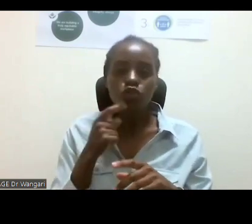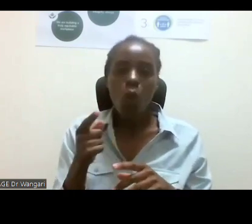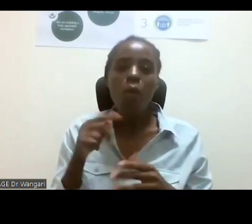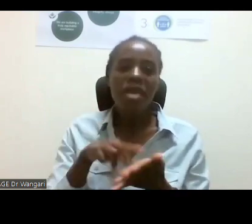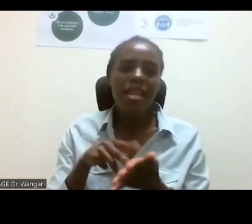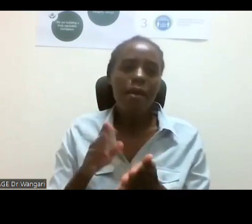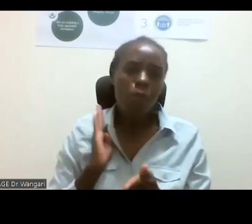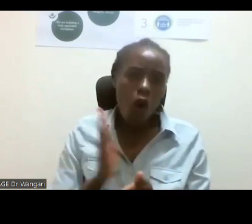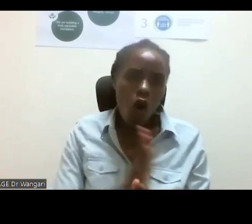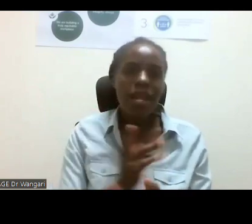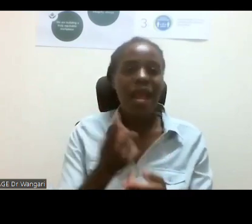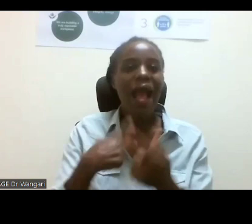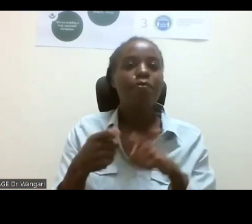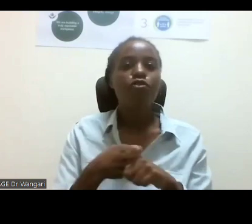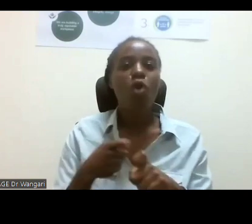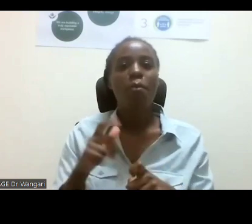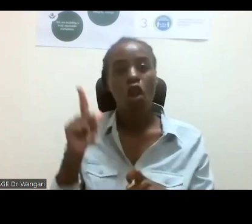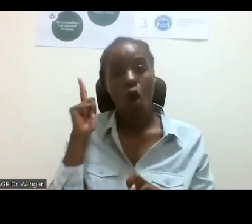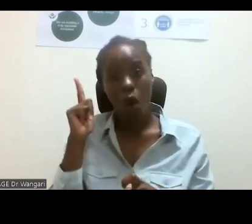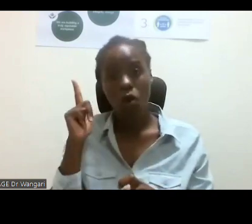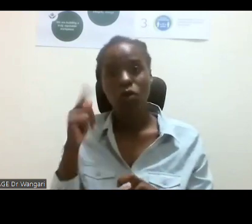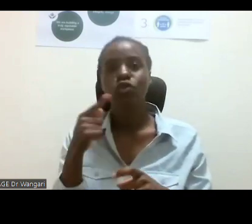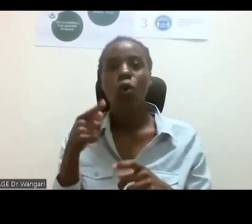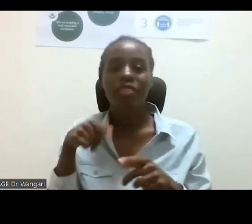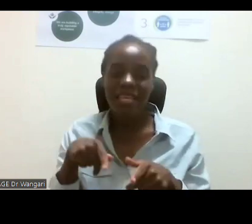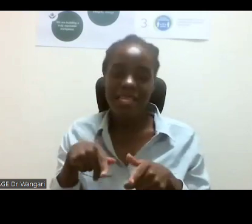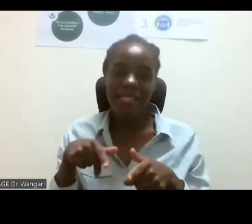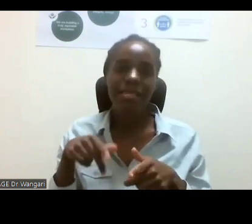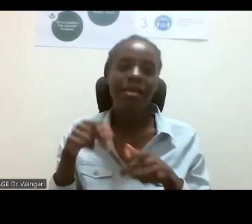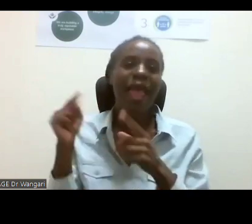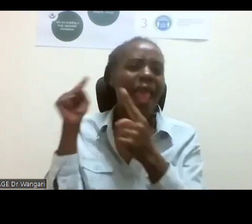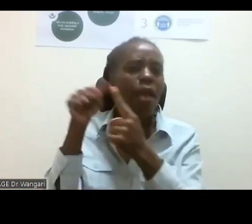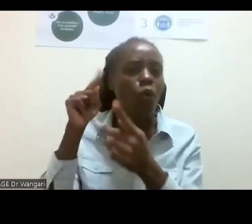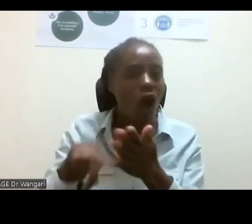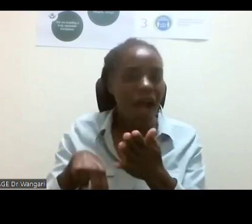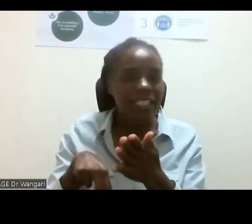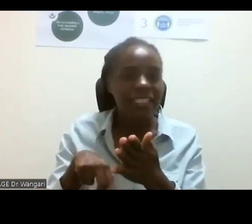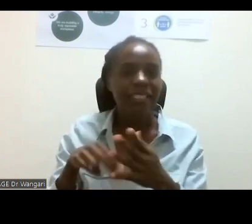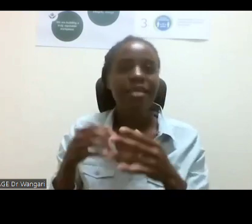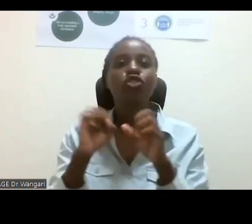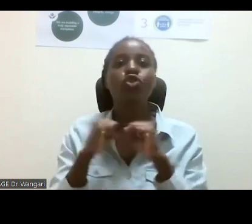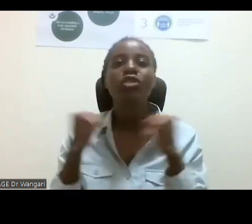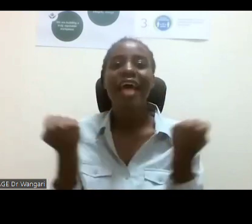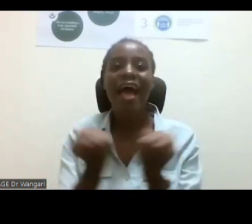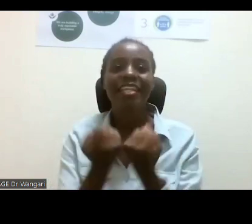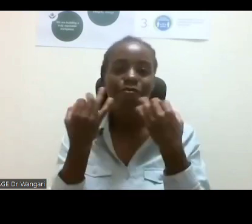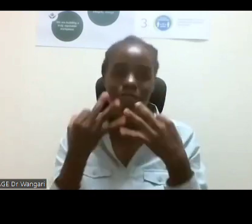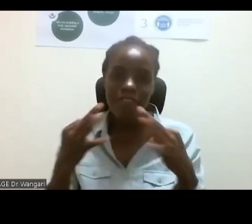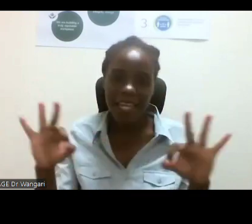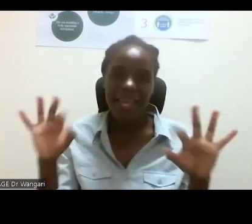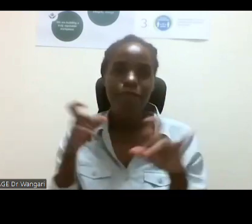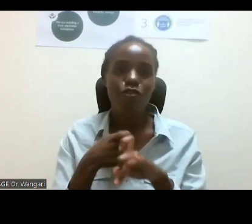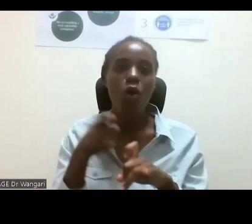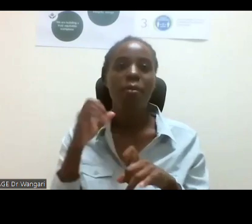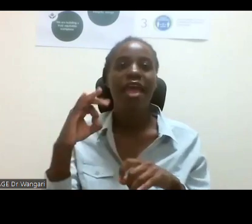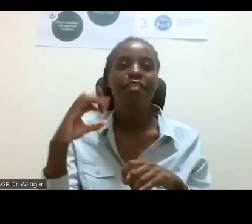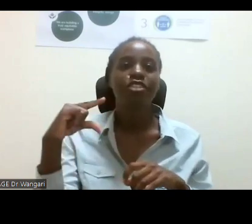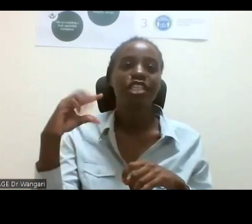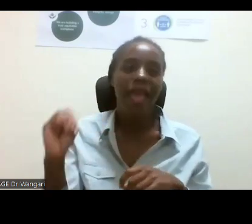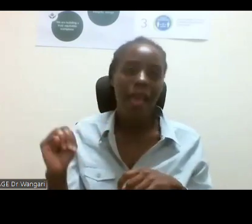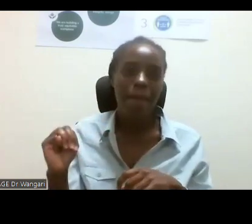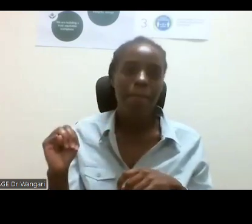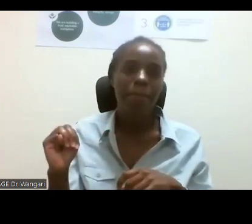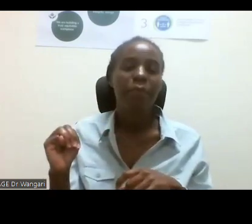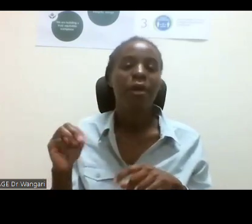The board's vision is to have a society free from female genital mutilation. The board designs and implements its strategic interventions to